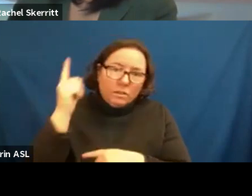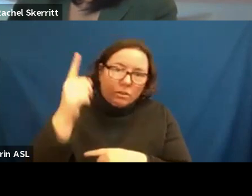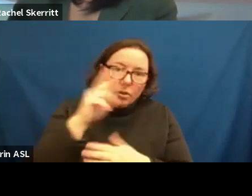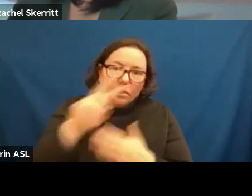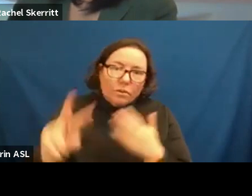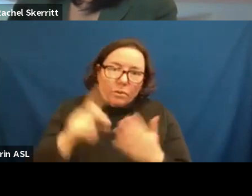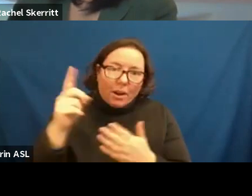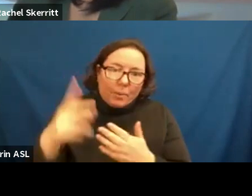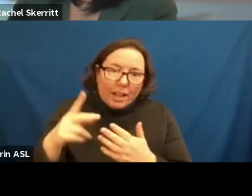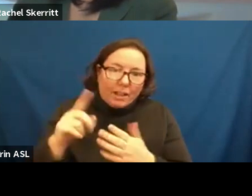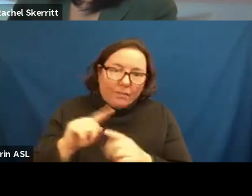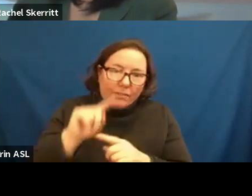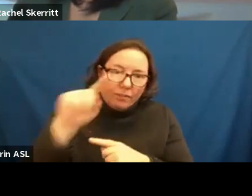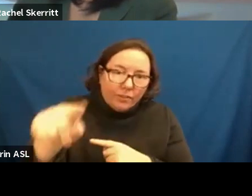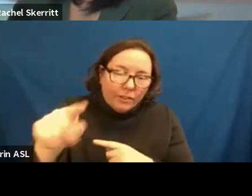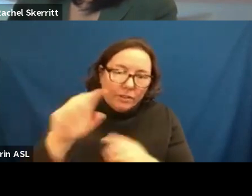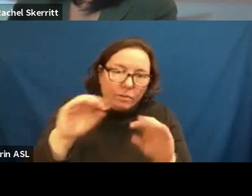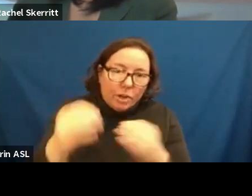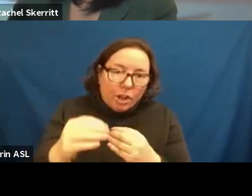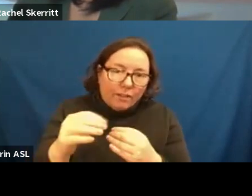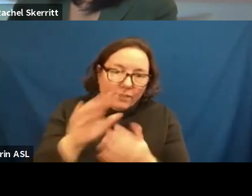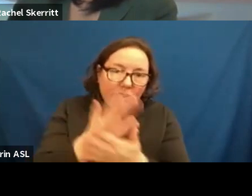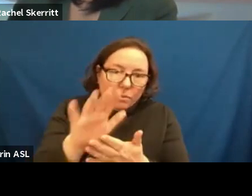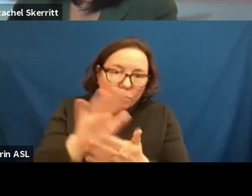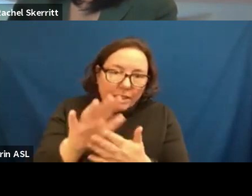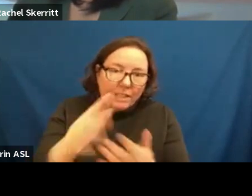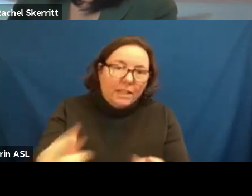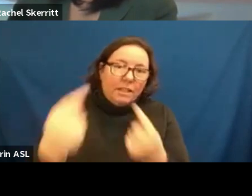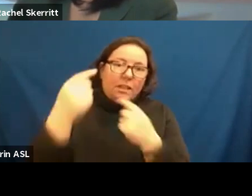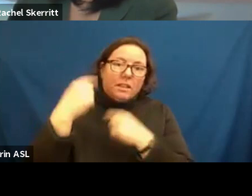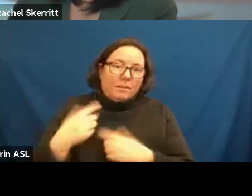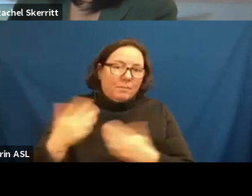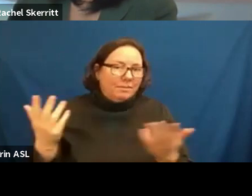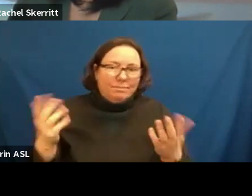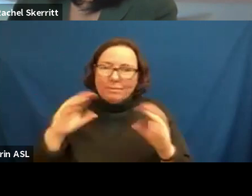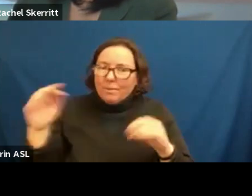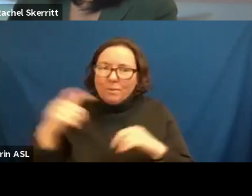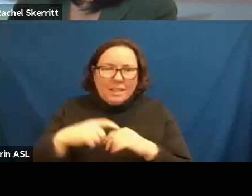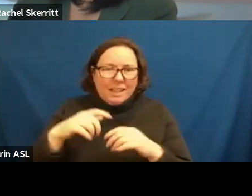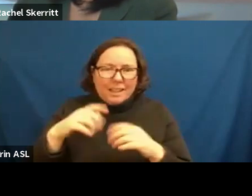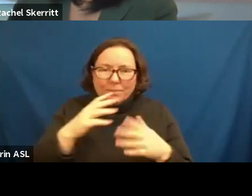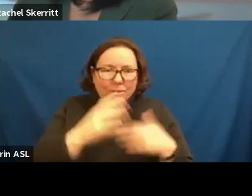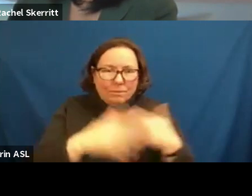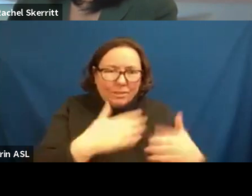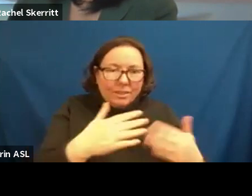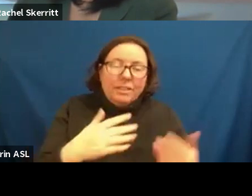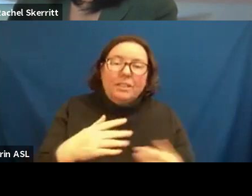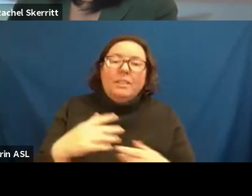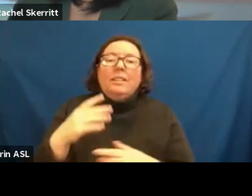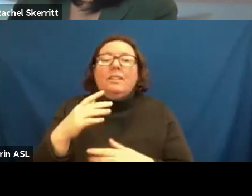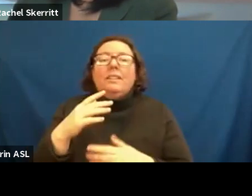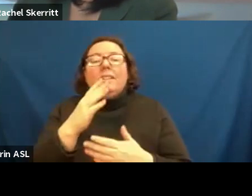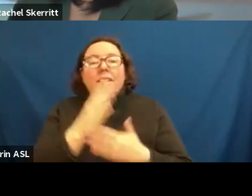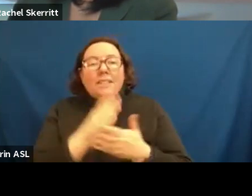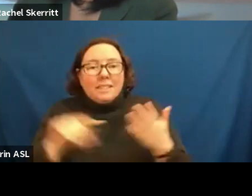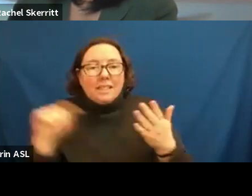and 2 buses out to an office park to clean. For another, it meant having her teenager feed and put her younger kids to bed while she worked night